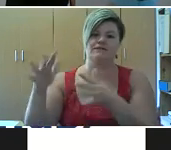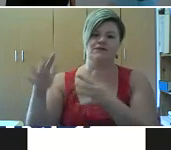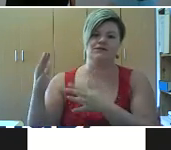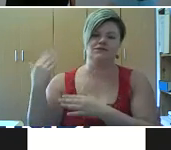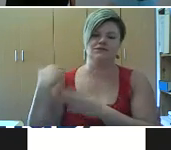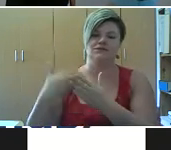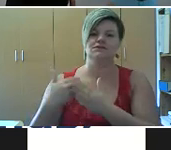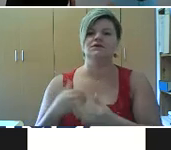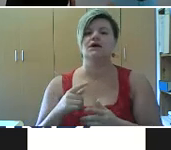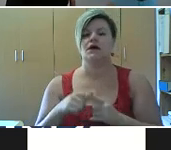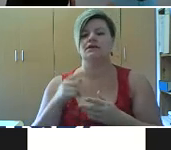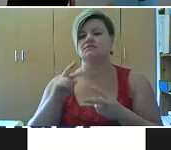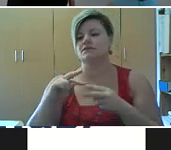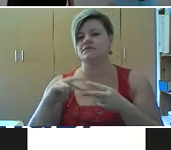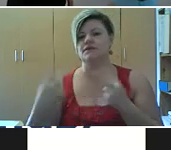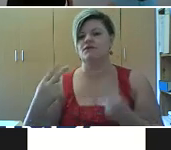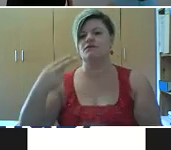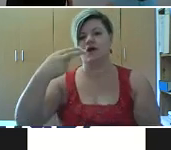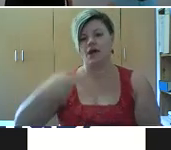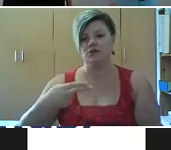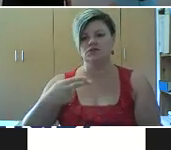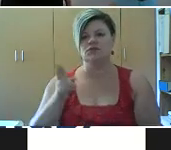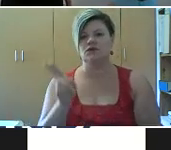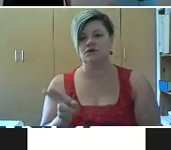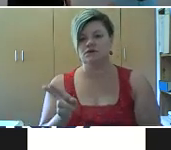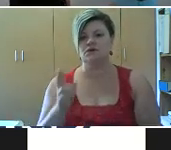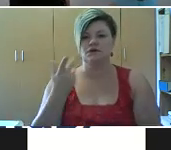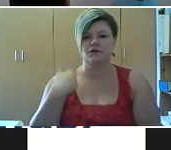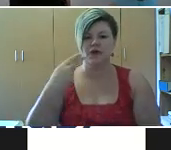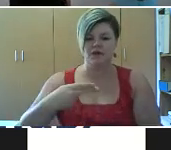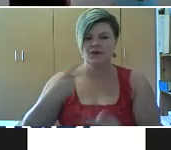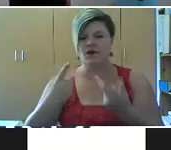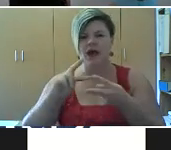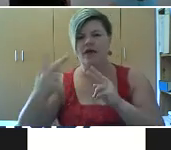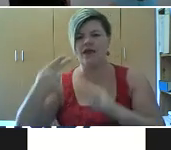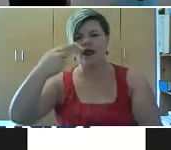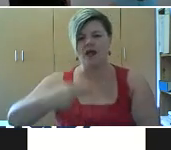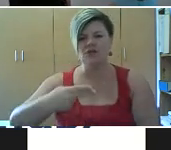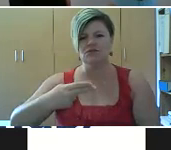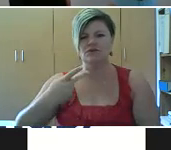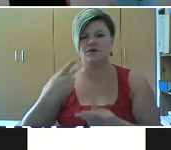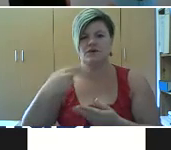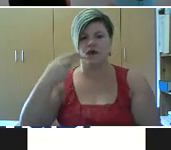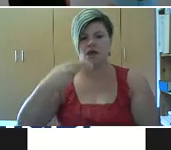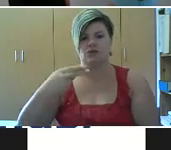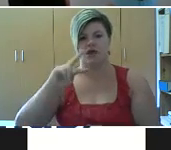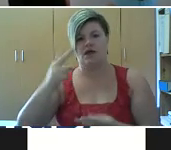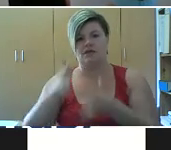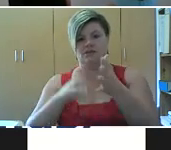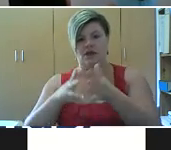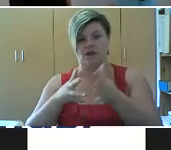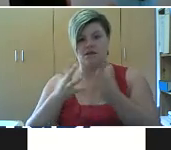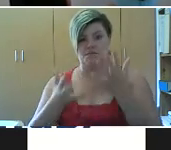the different sign for the H as well. I don't know if Simon or Rita knows the other sign for H. They